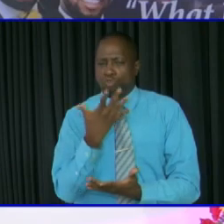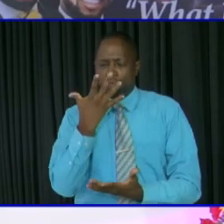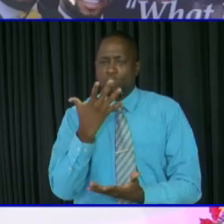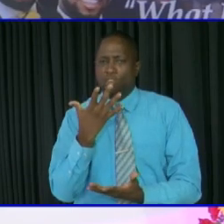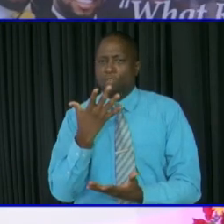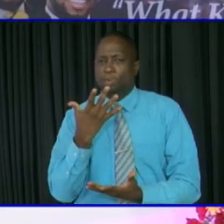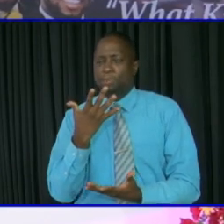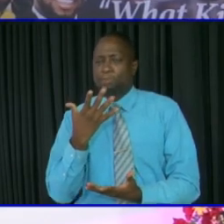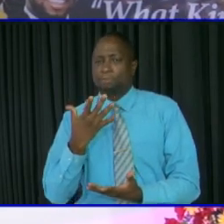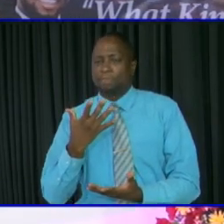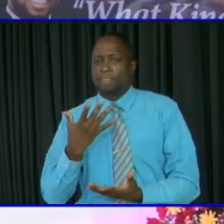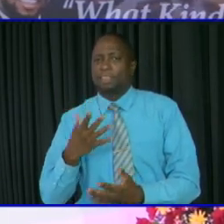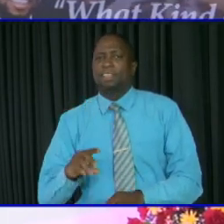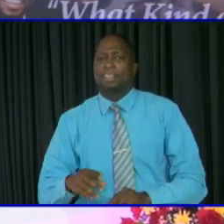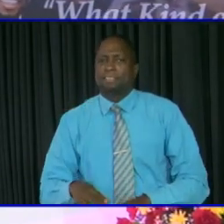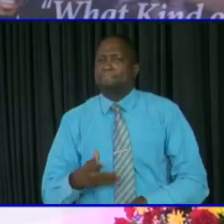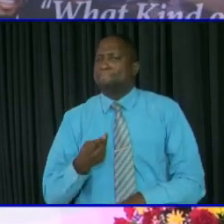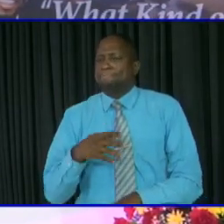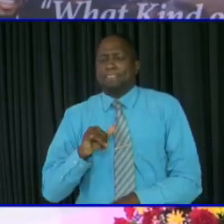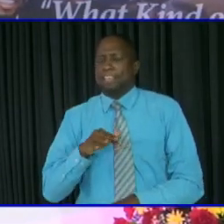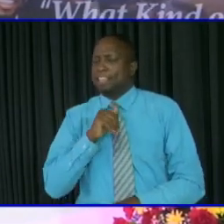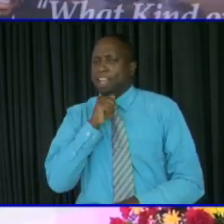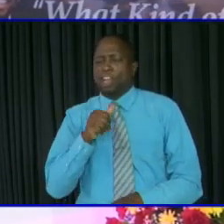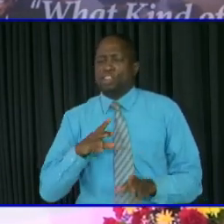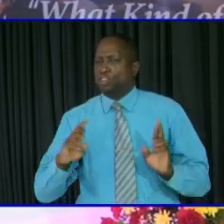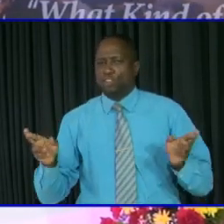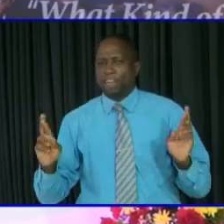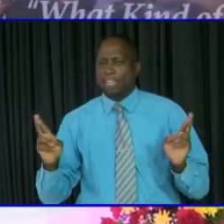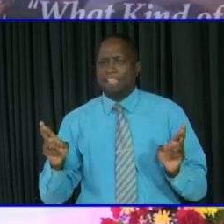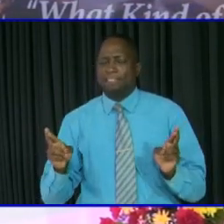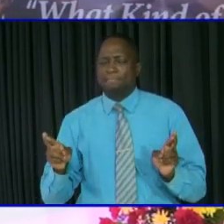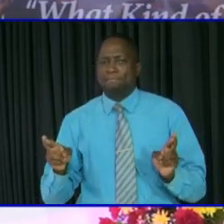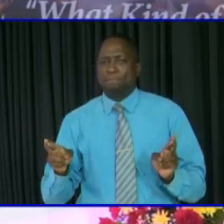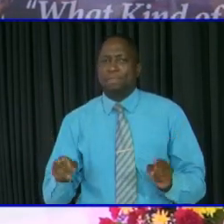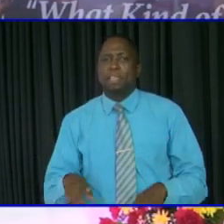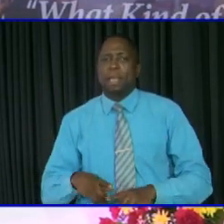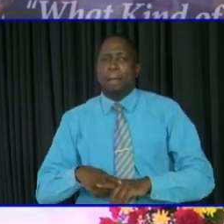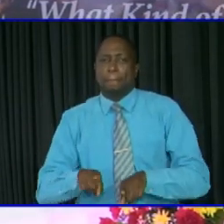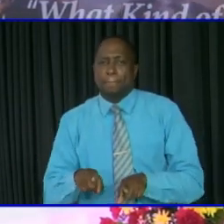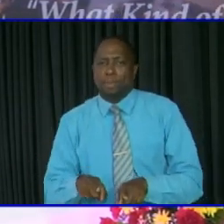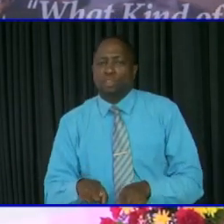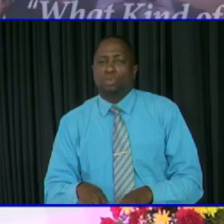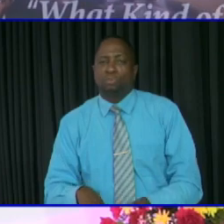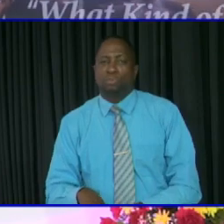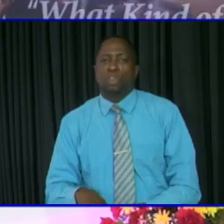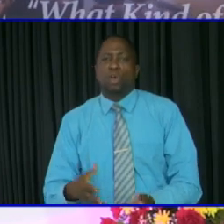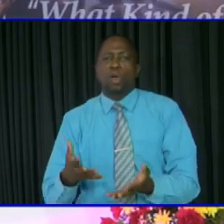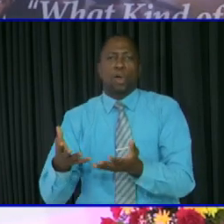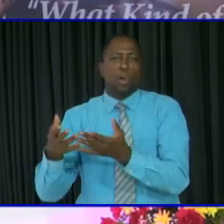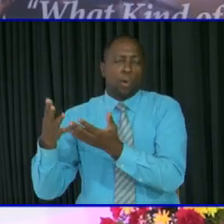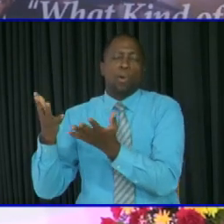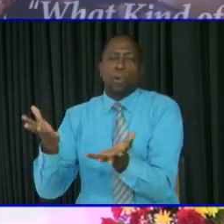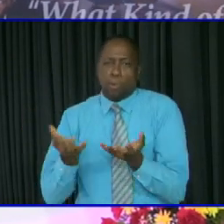way. They are not ready like that, but they are still willing to wait. And then you have